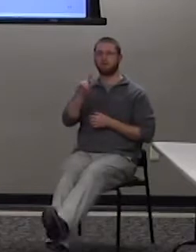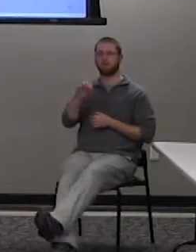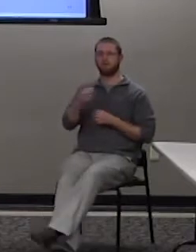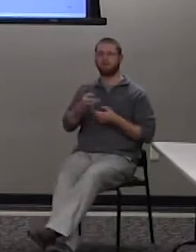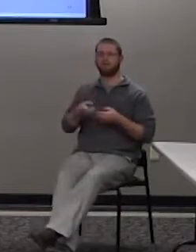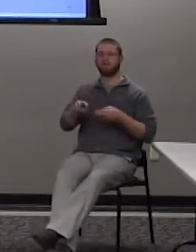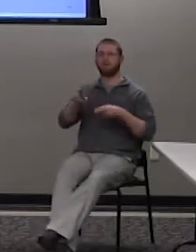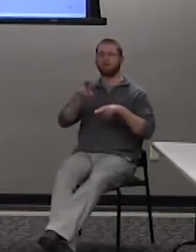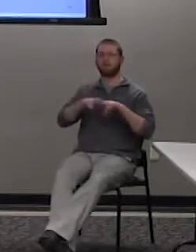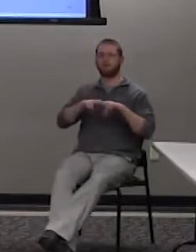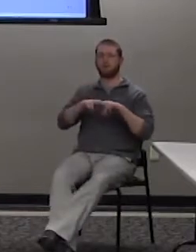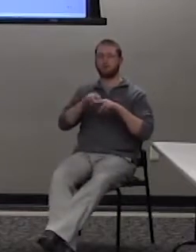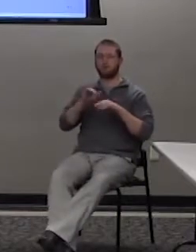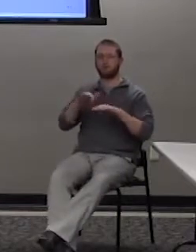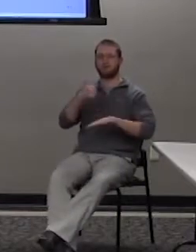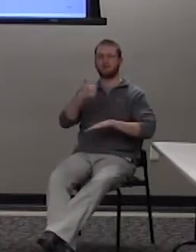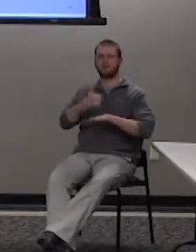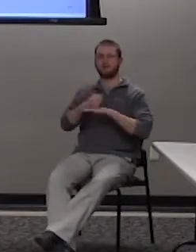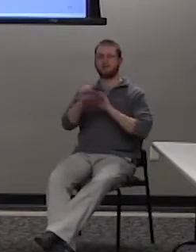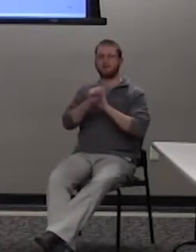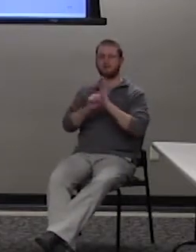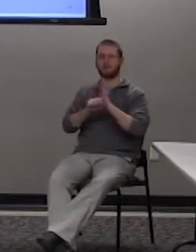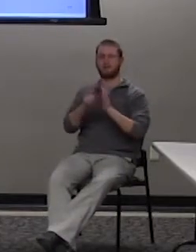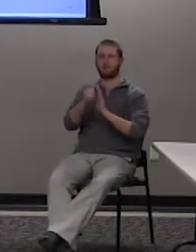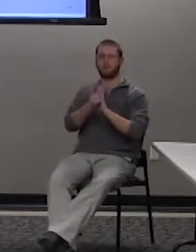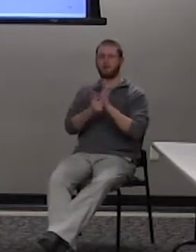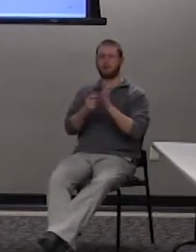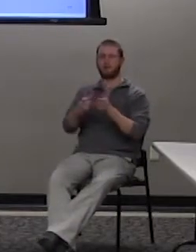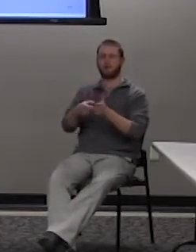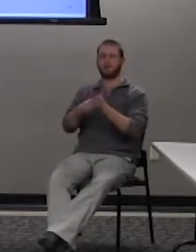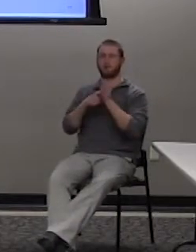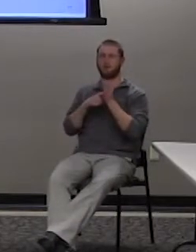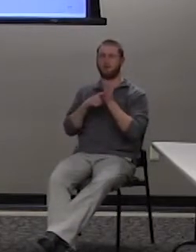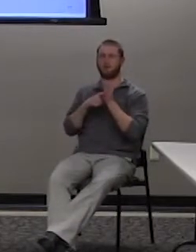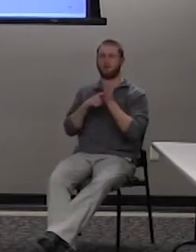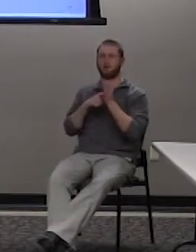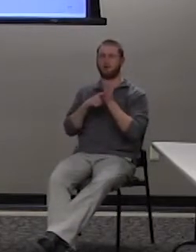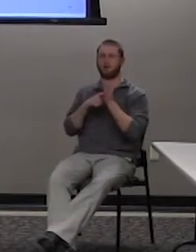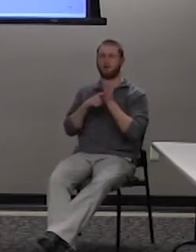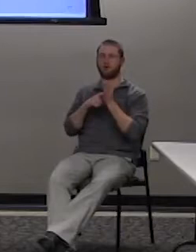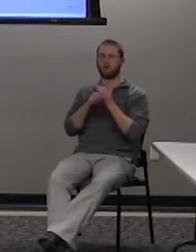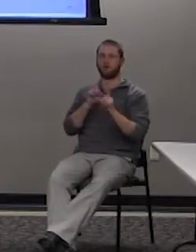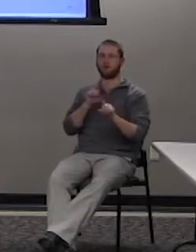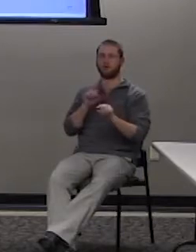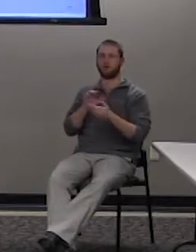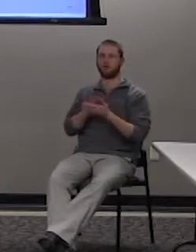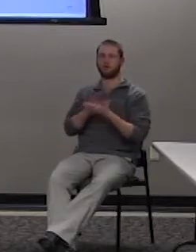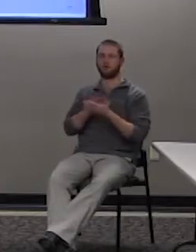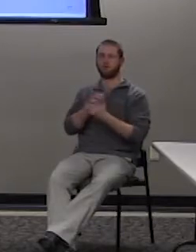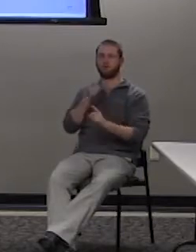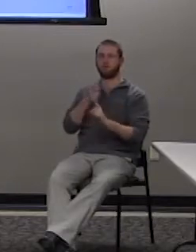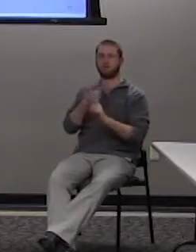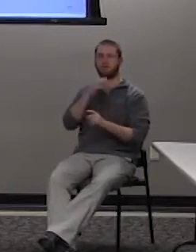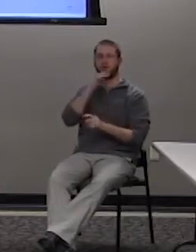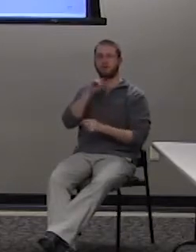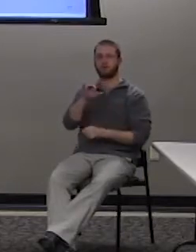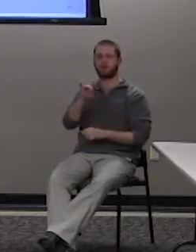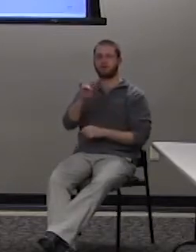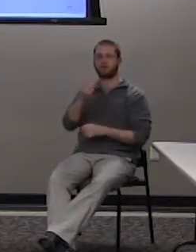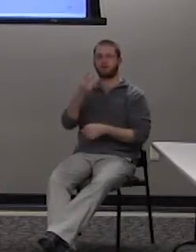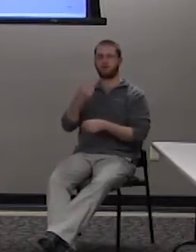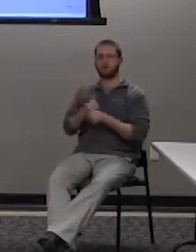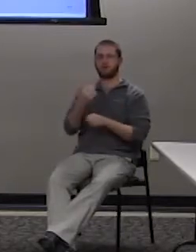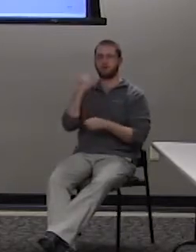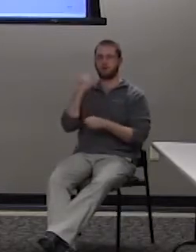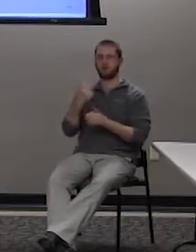we instituted state law to require you to attend till 18. Okay. That was just 2 years ago. Okay.